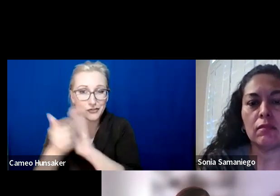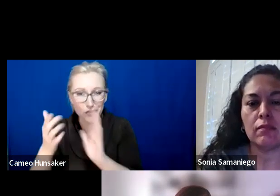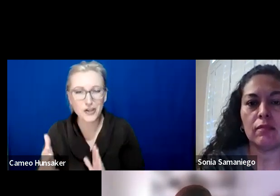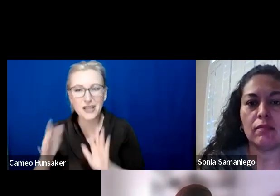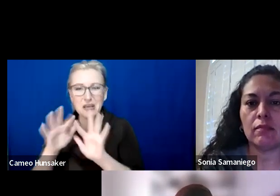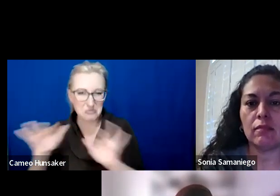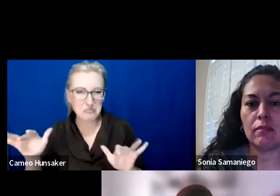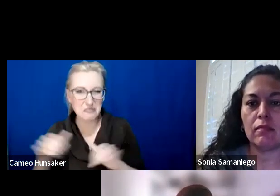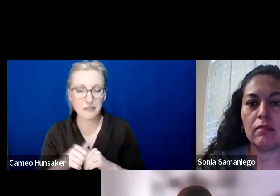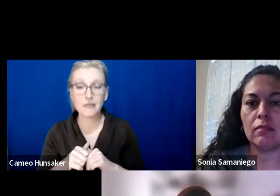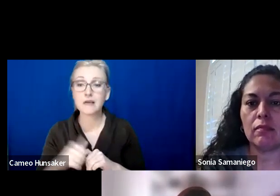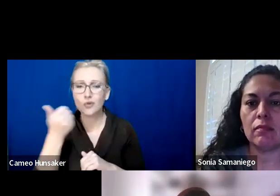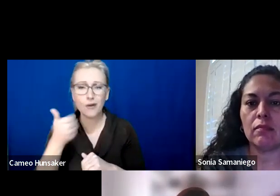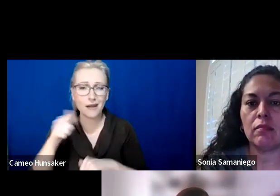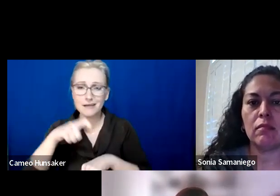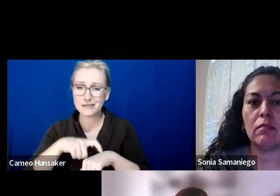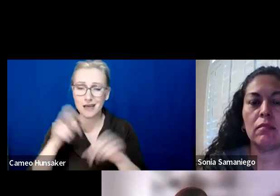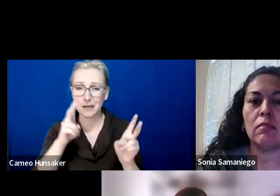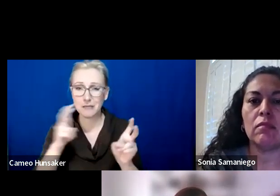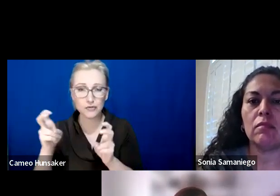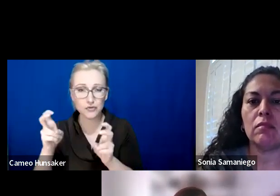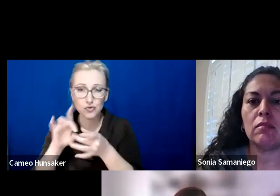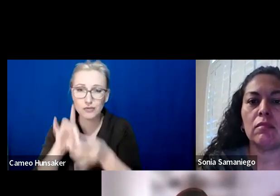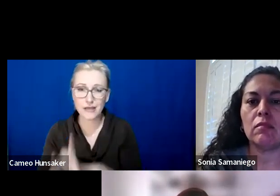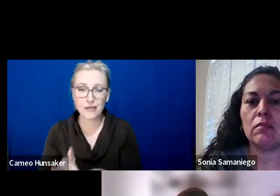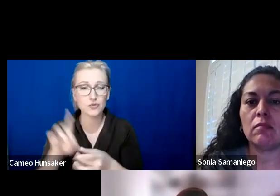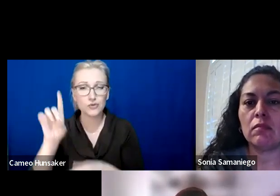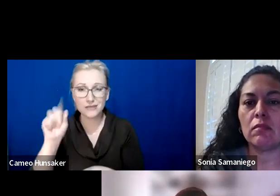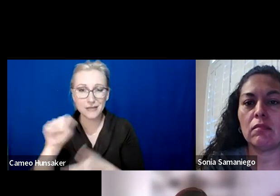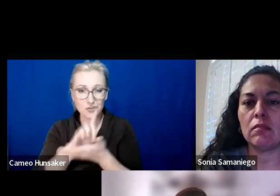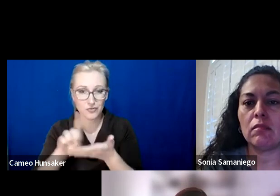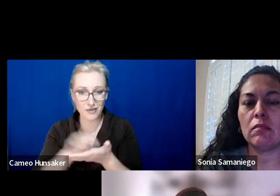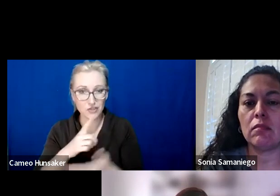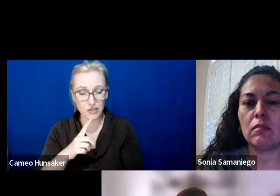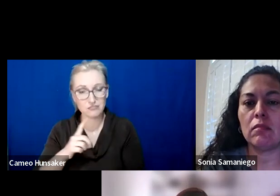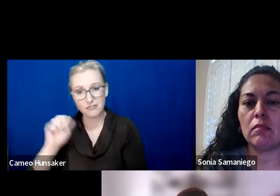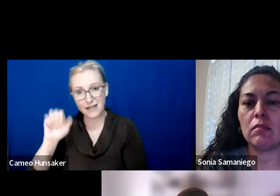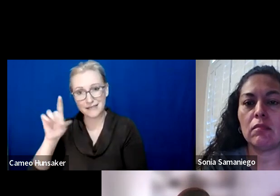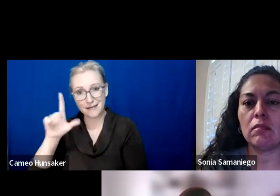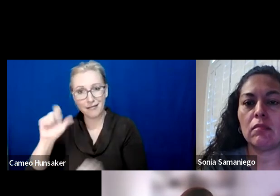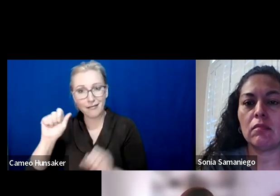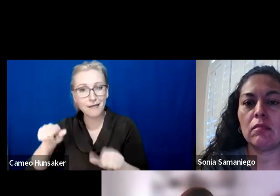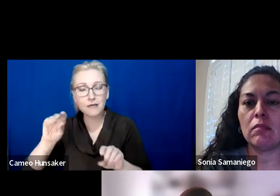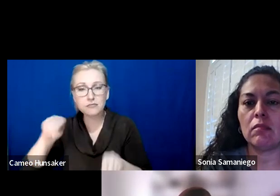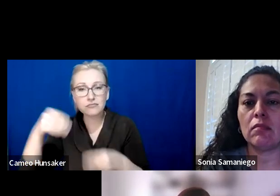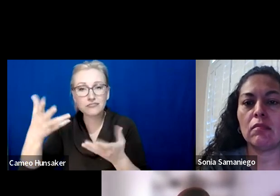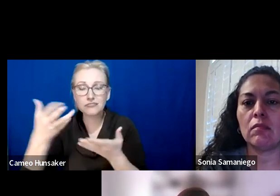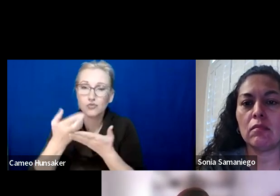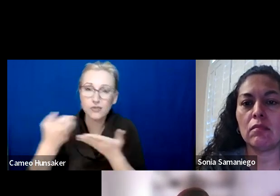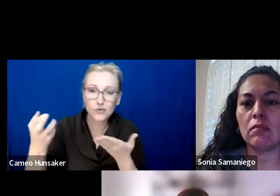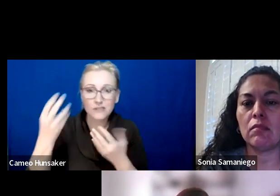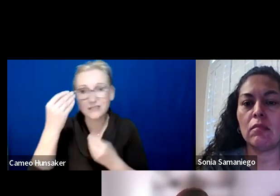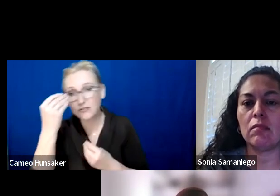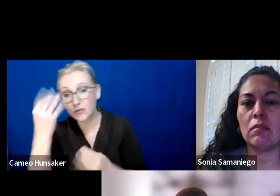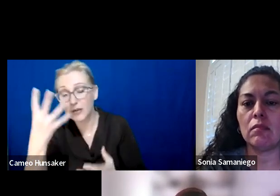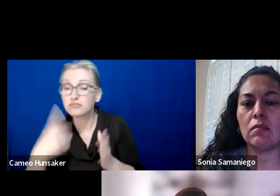issues related to disability discrimination, we are available to provide resources, information, and in some cases,